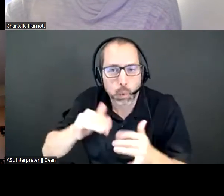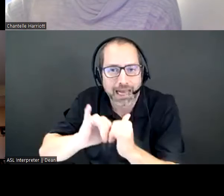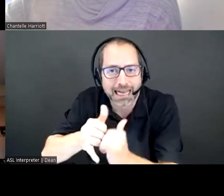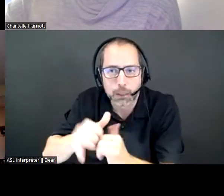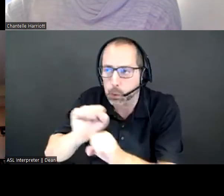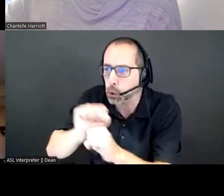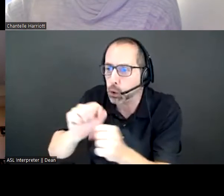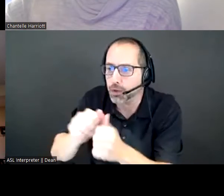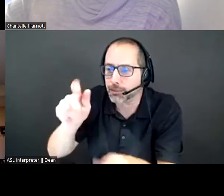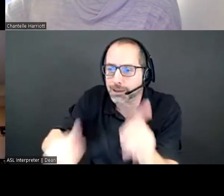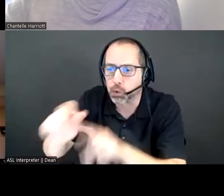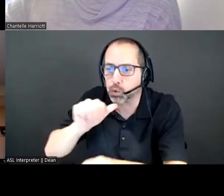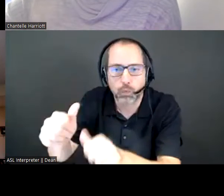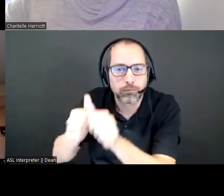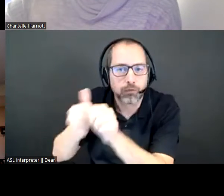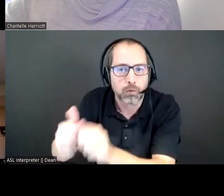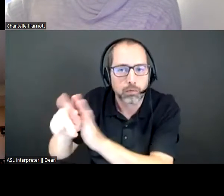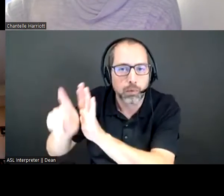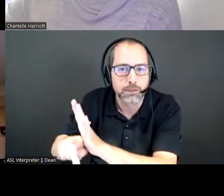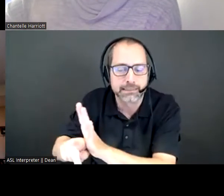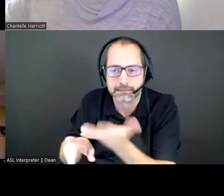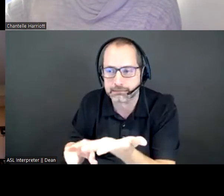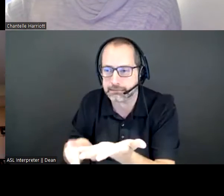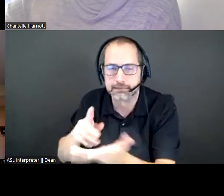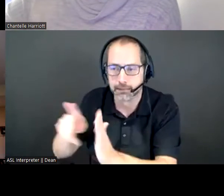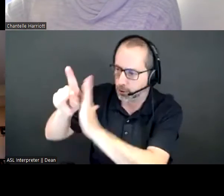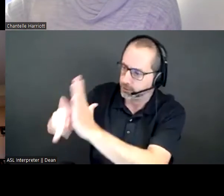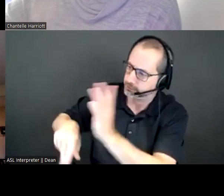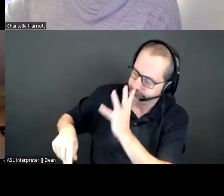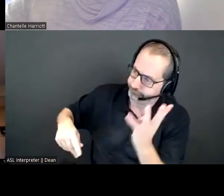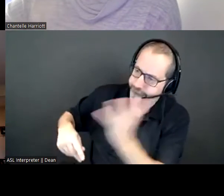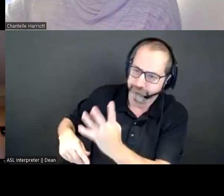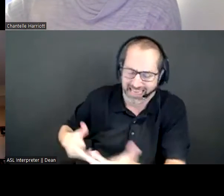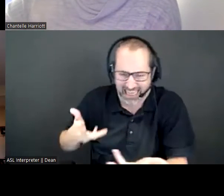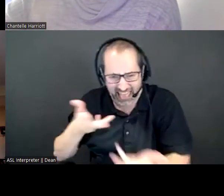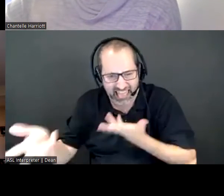not follow the policy. And while I said to him, well,